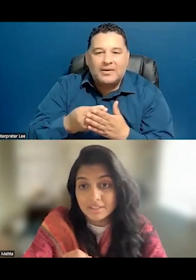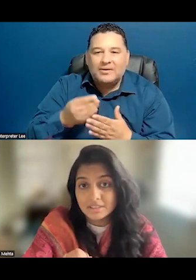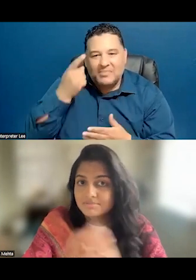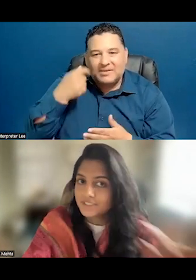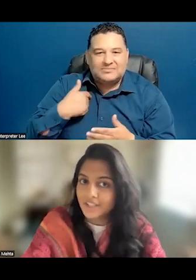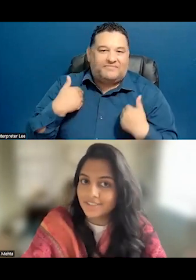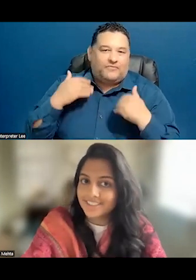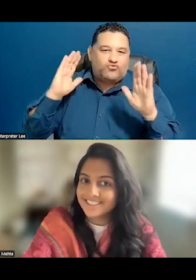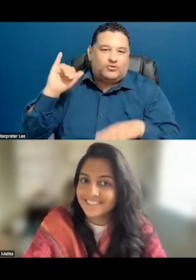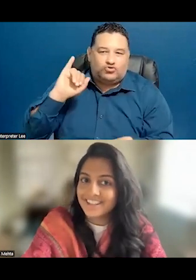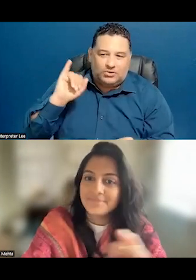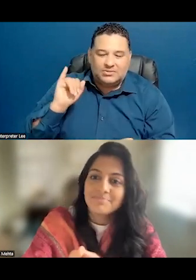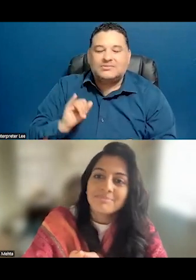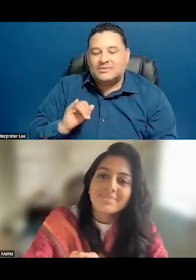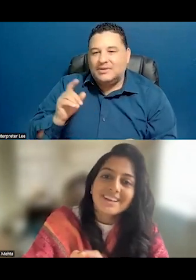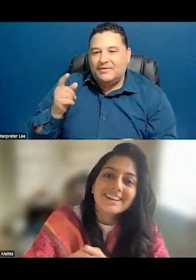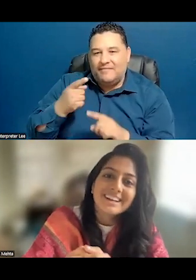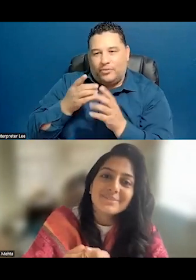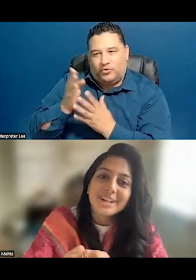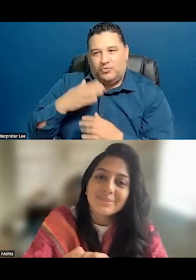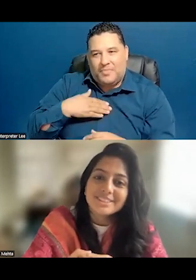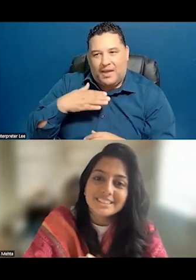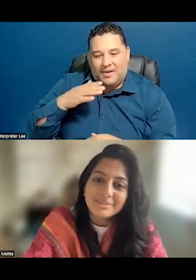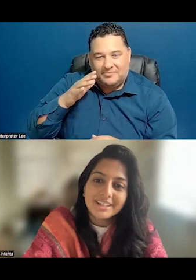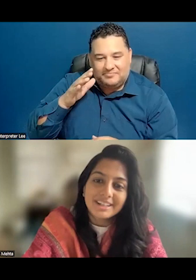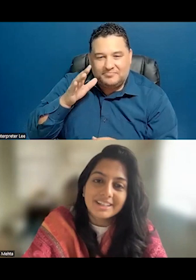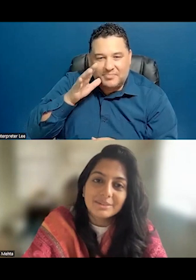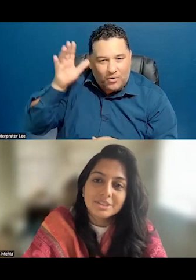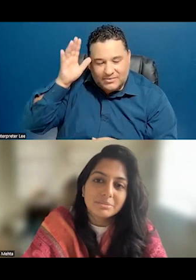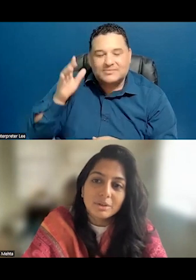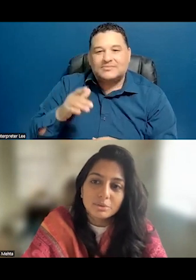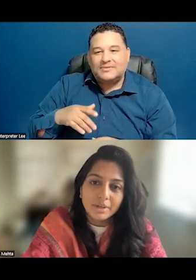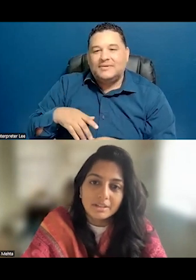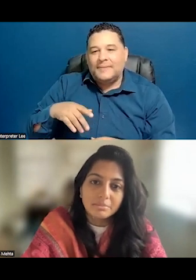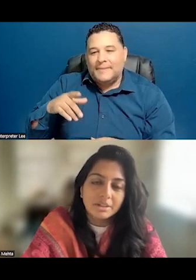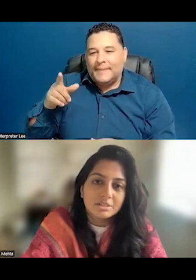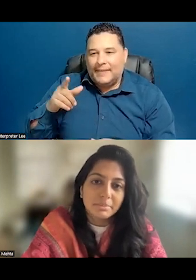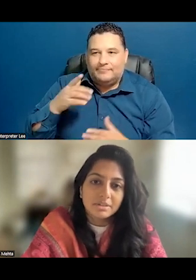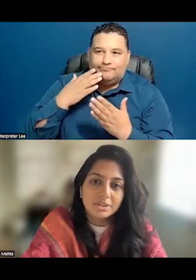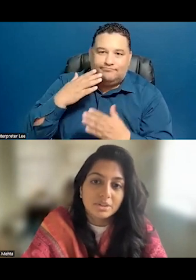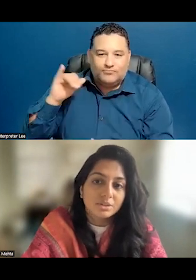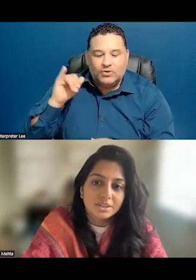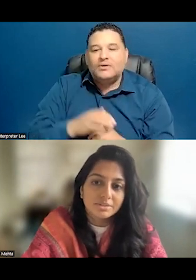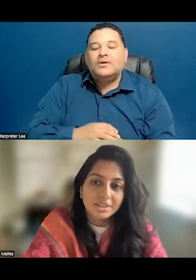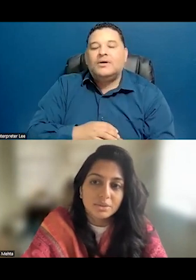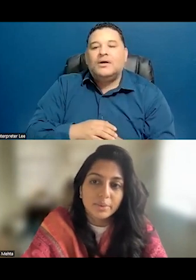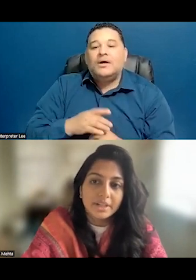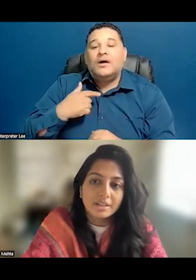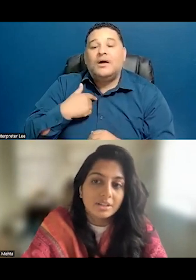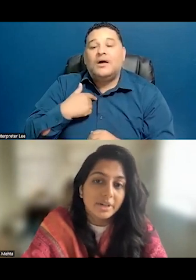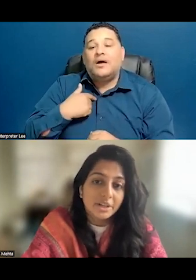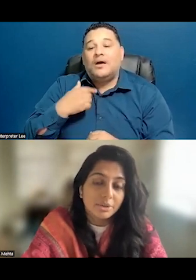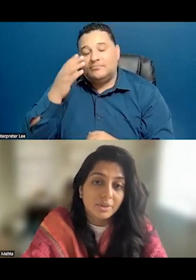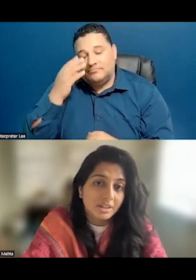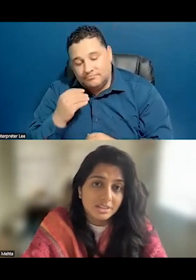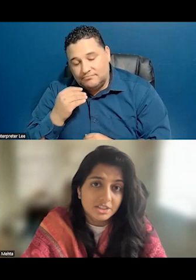my parents. Shout out to the ACA. And when I went to sleep that night, it was in my own bed because my parents were close enough that they were waiting